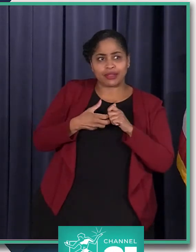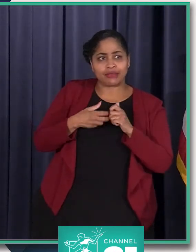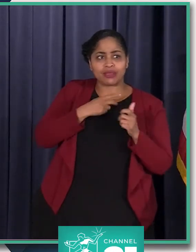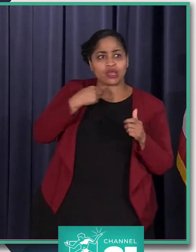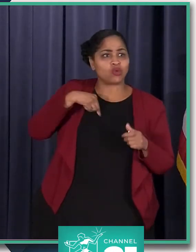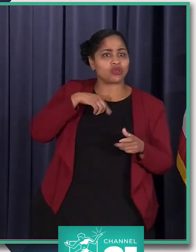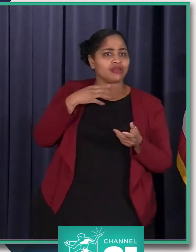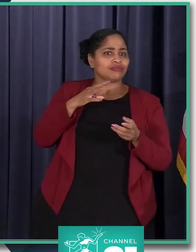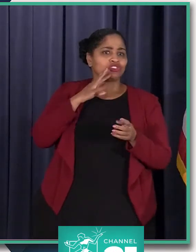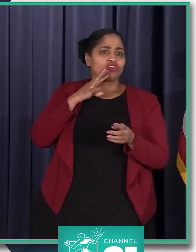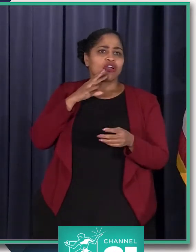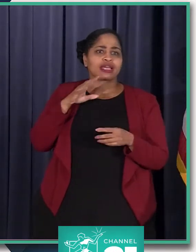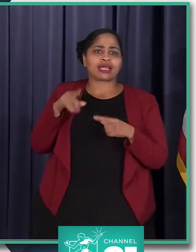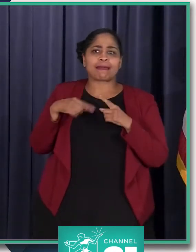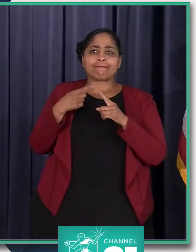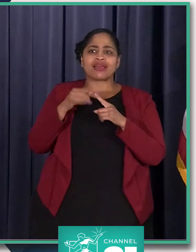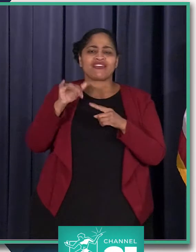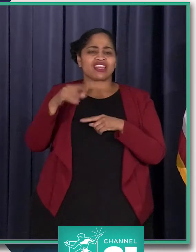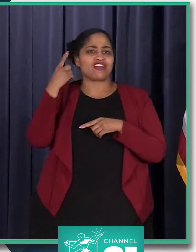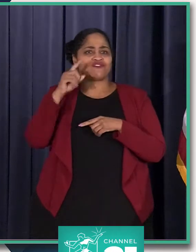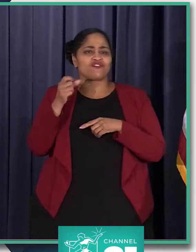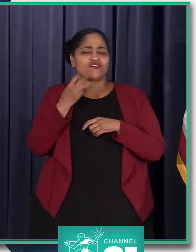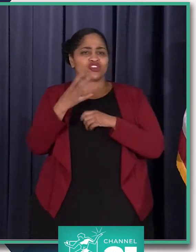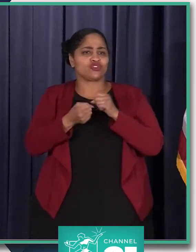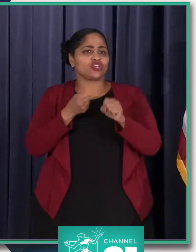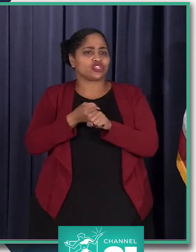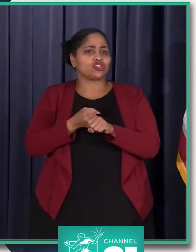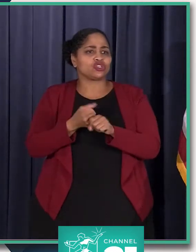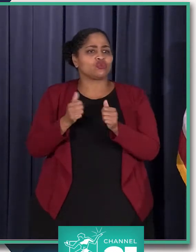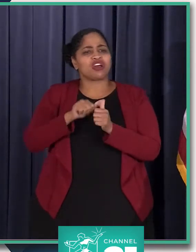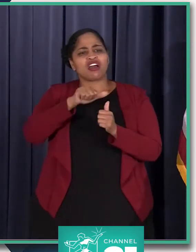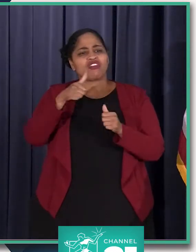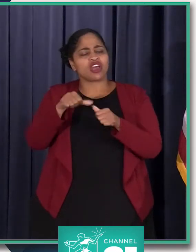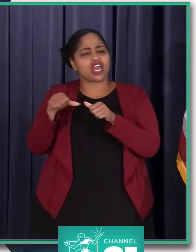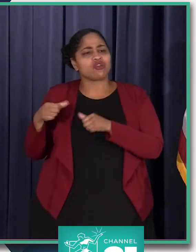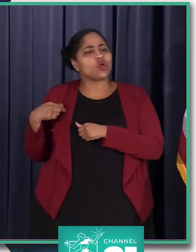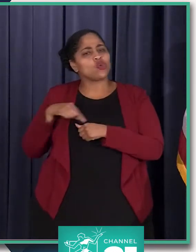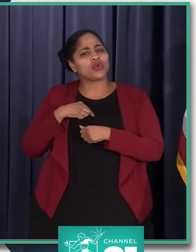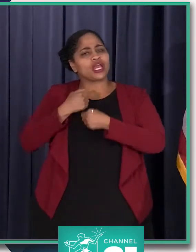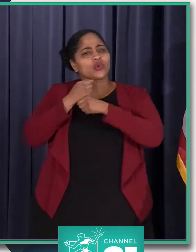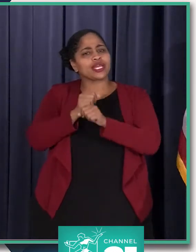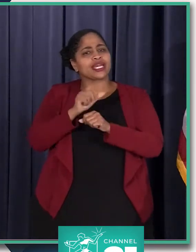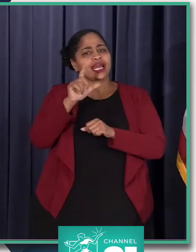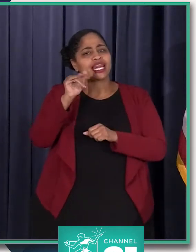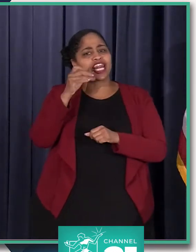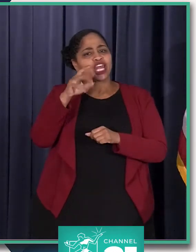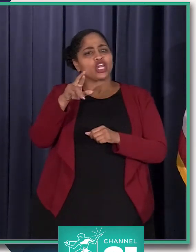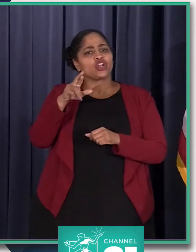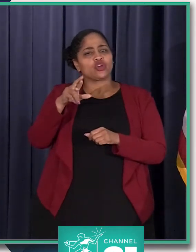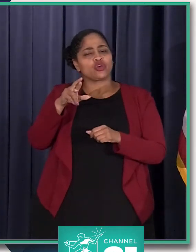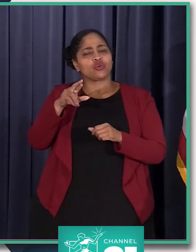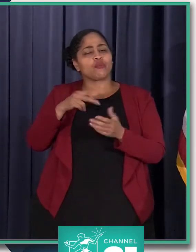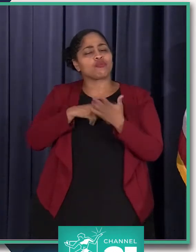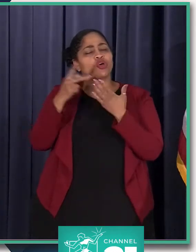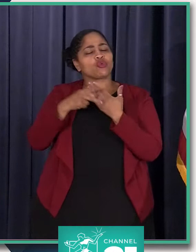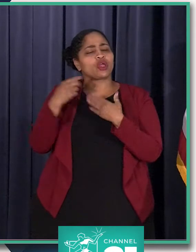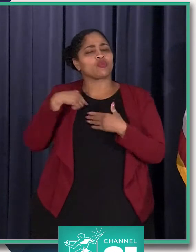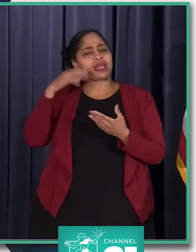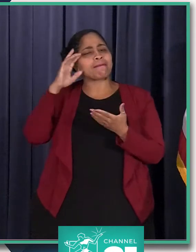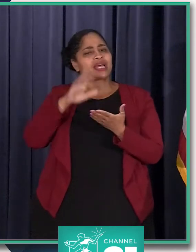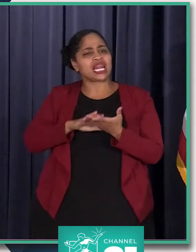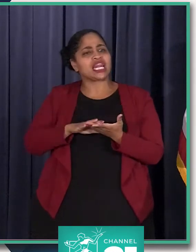we've been talking about it for a couple of years with some other block clubs. So we've created a litter program that we